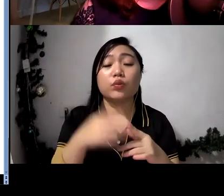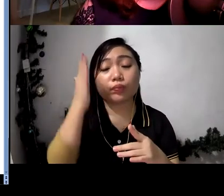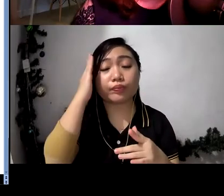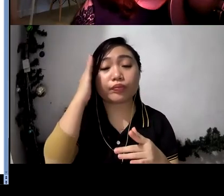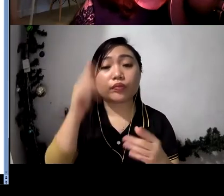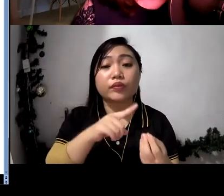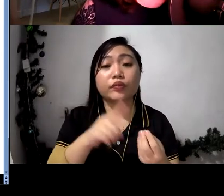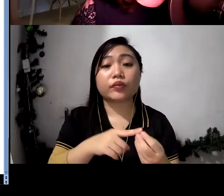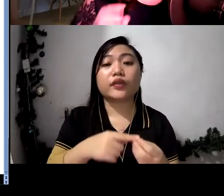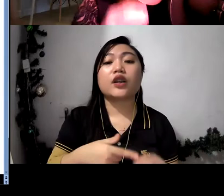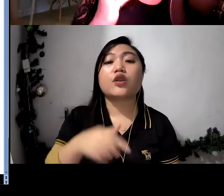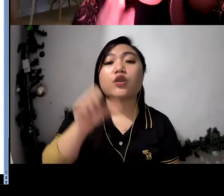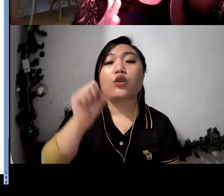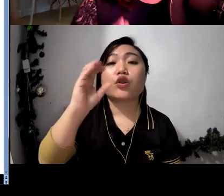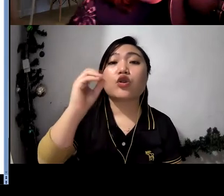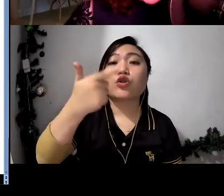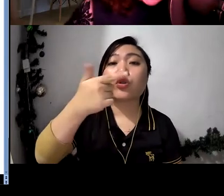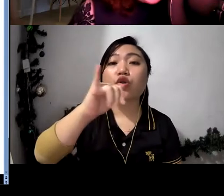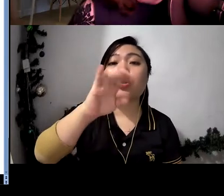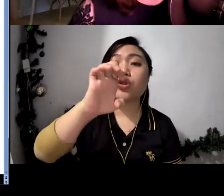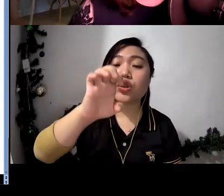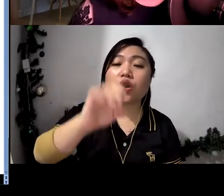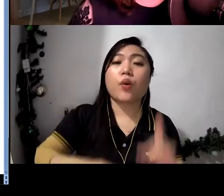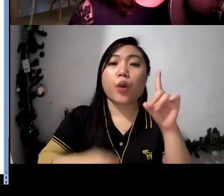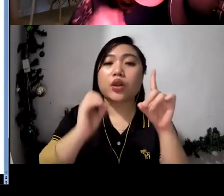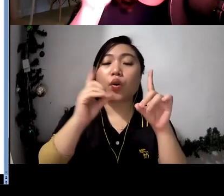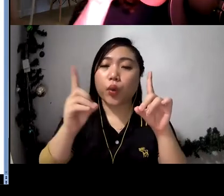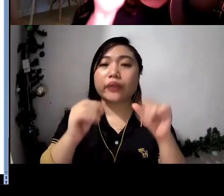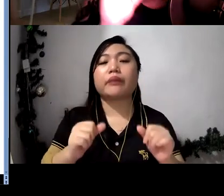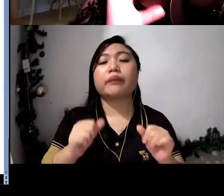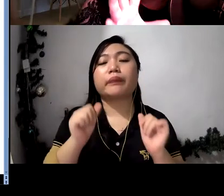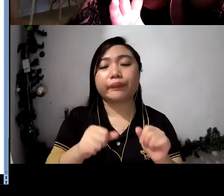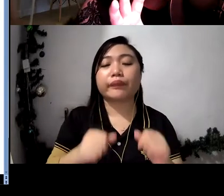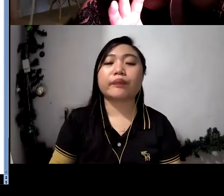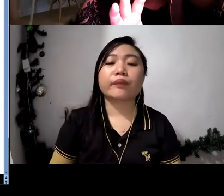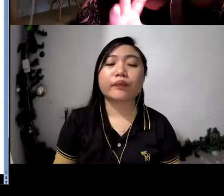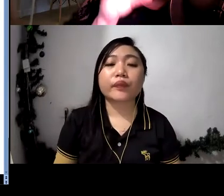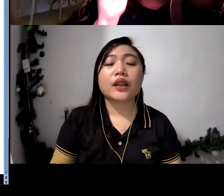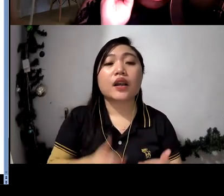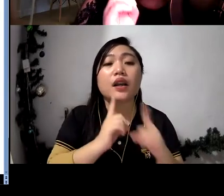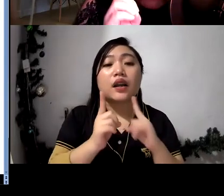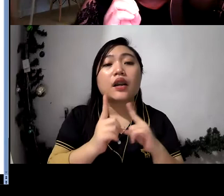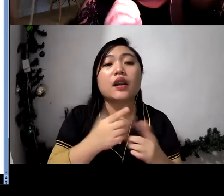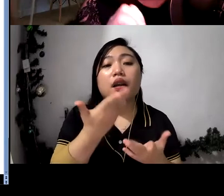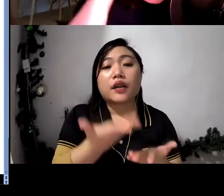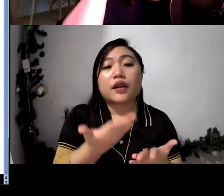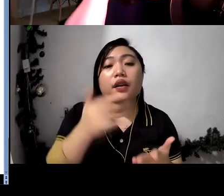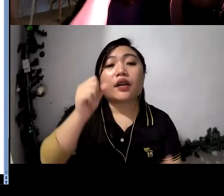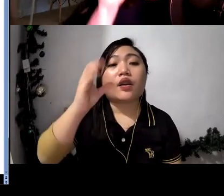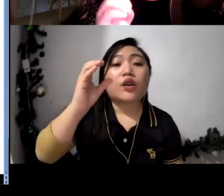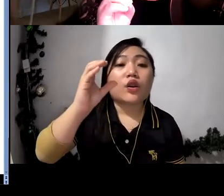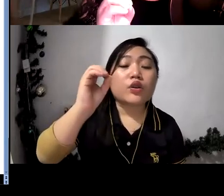SOGI 101, no, SOGI SC. So here we're talking about sexual orientation, gender identities